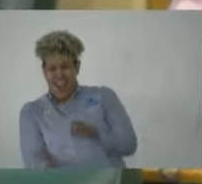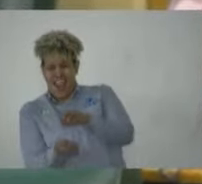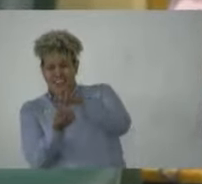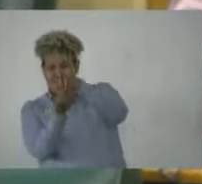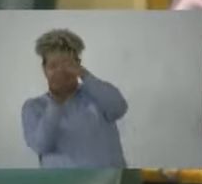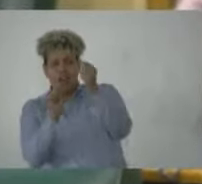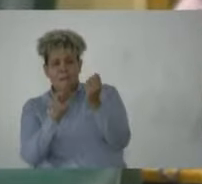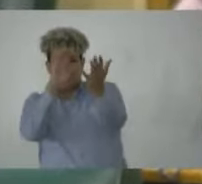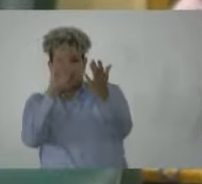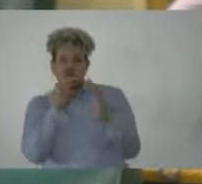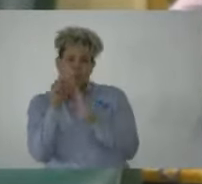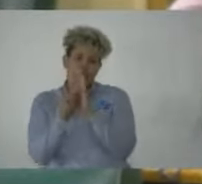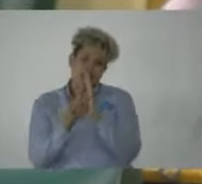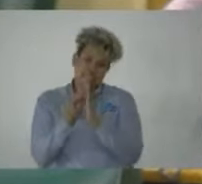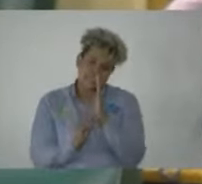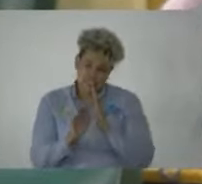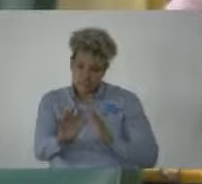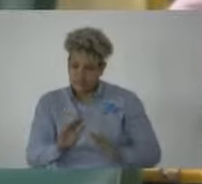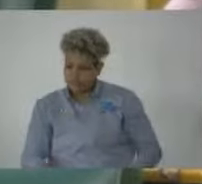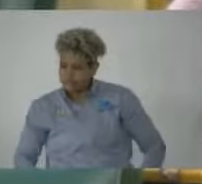policymaking.